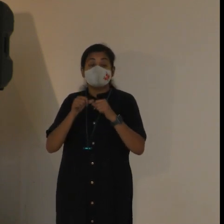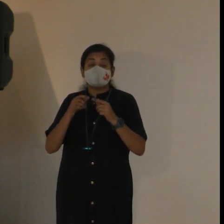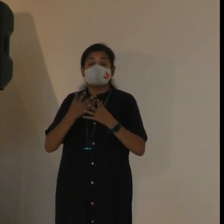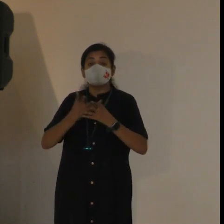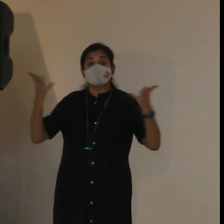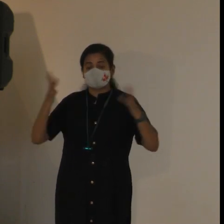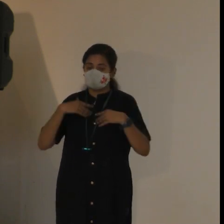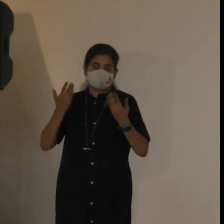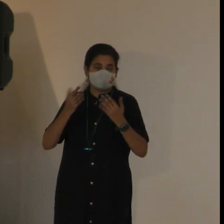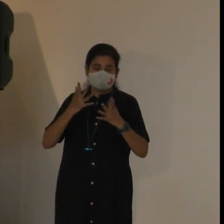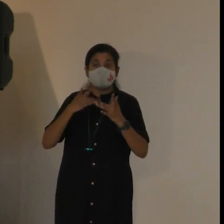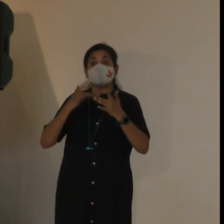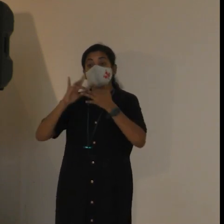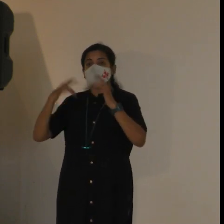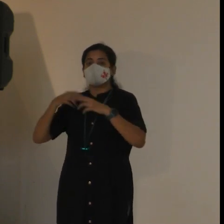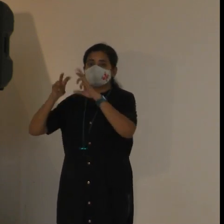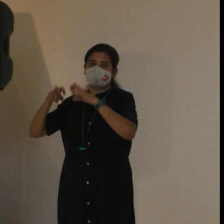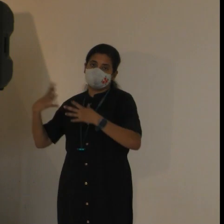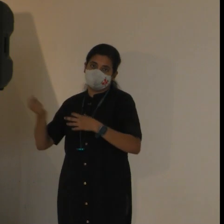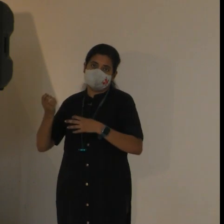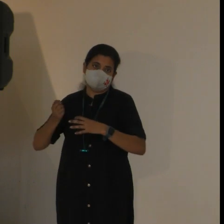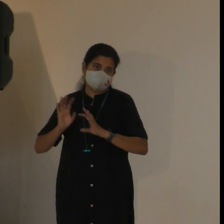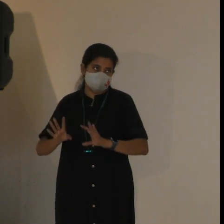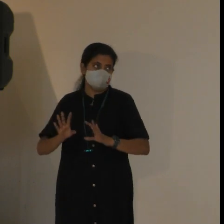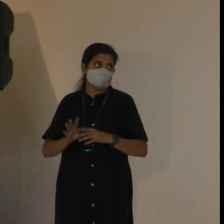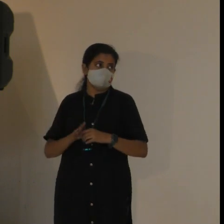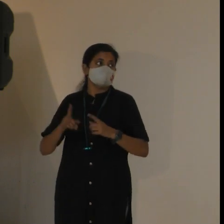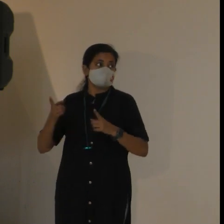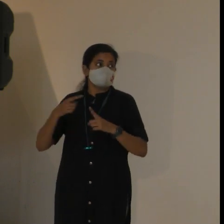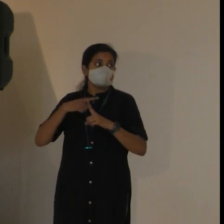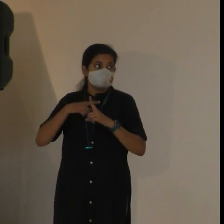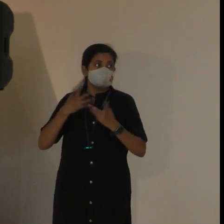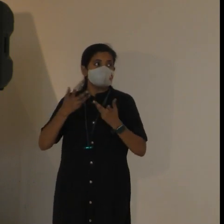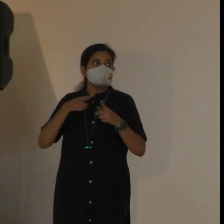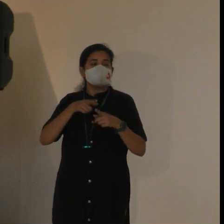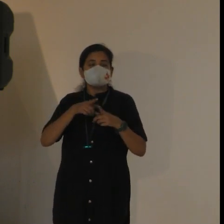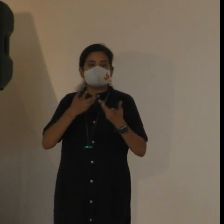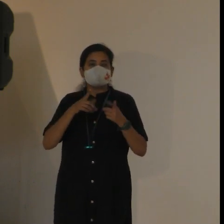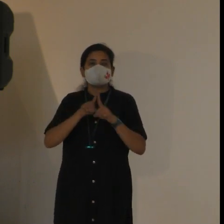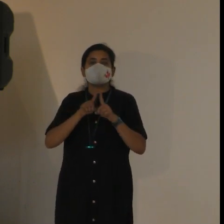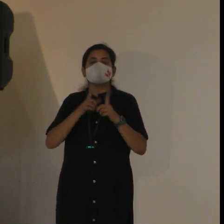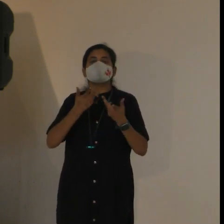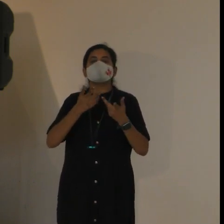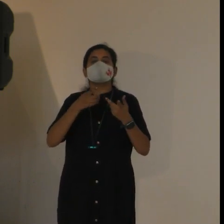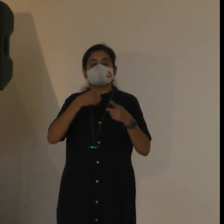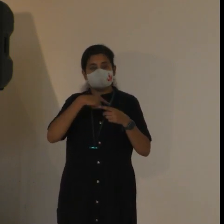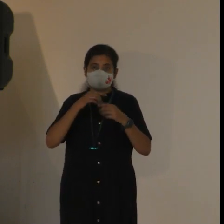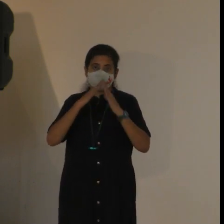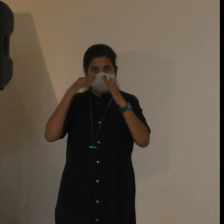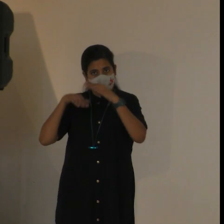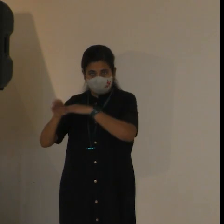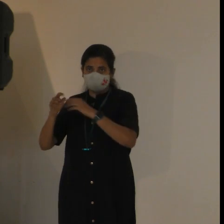to us by MOCA digitally, we were also able to, not have to break COVID-appropriate behavior, right? We were able to work from